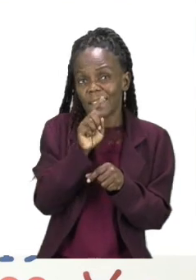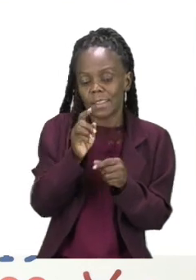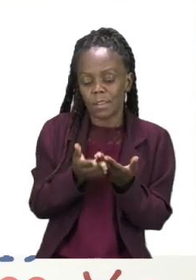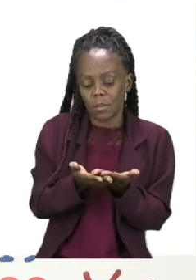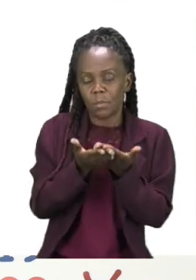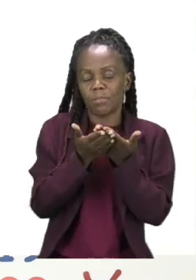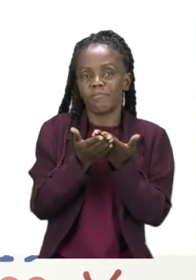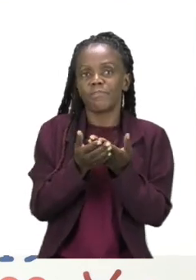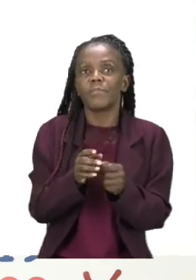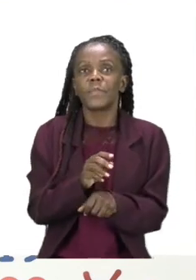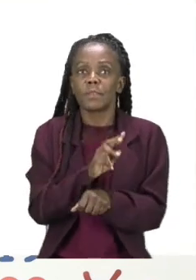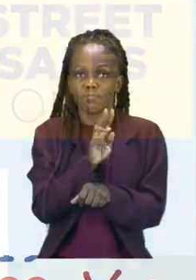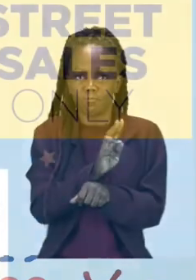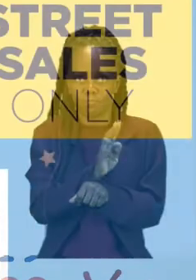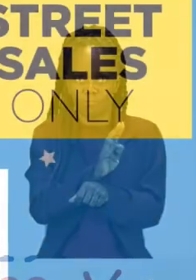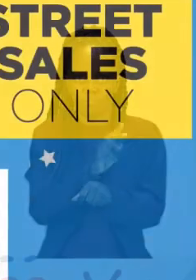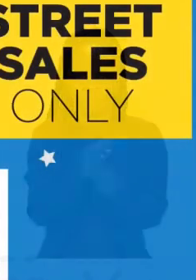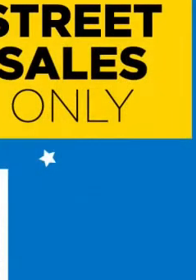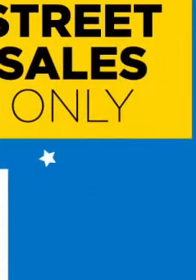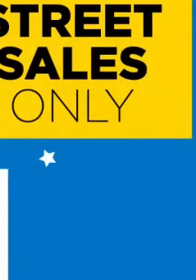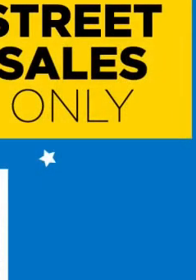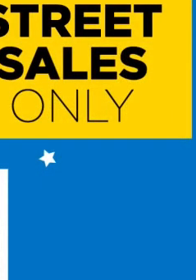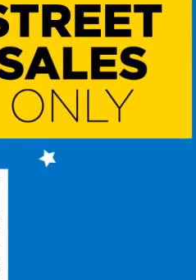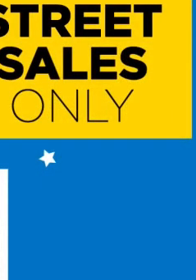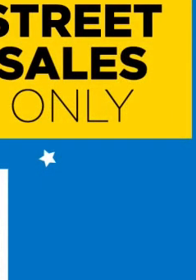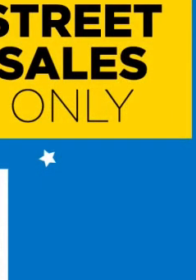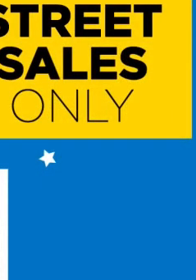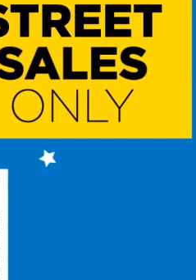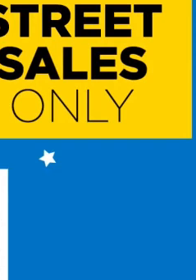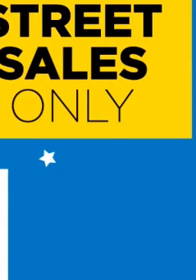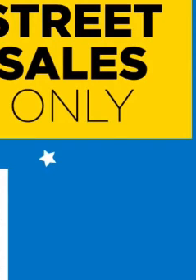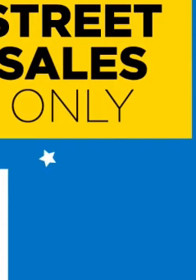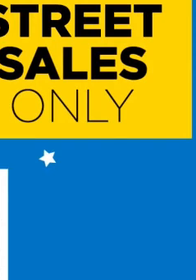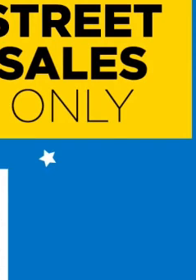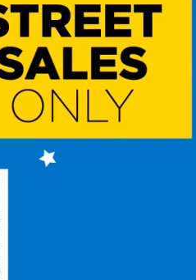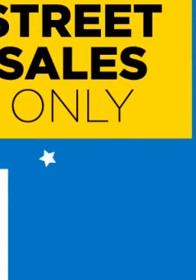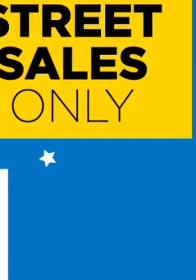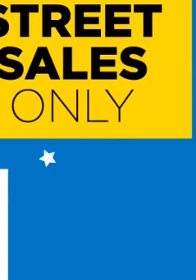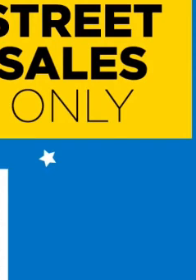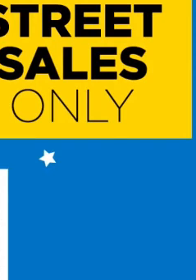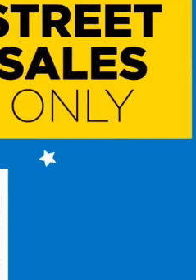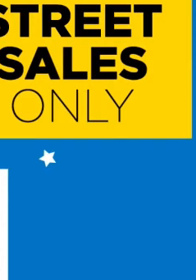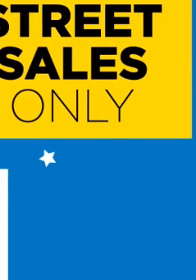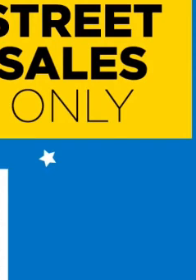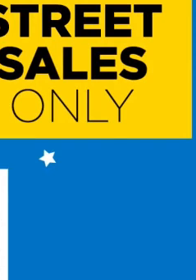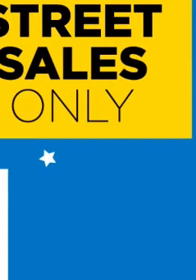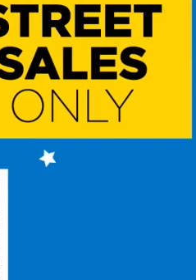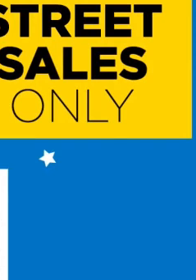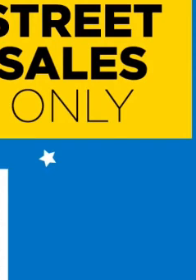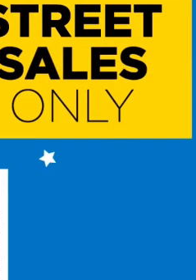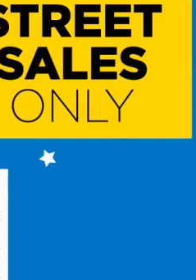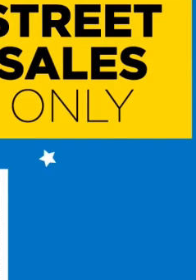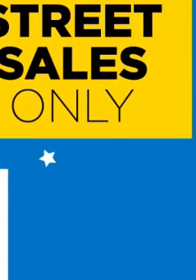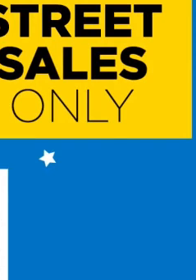soon after our advert break. Follow us on MyZone Facebook Active Kids to watch your daily lesson and other fun